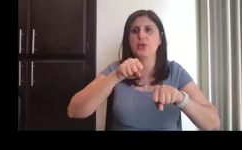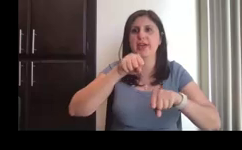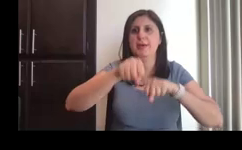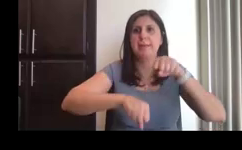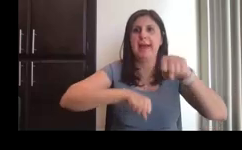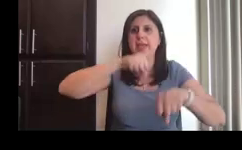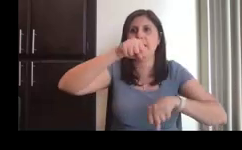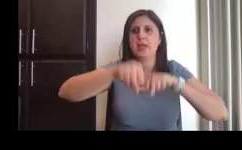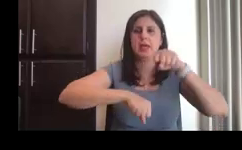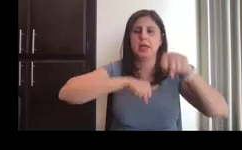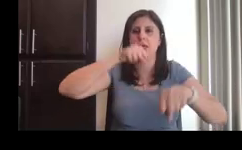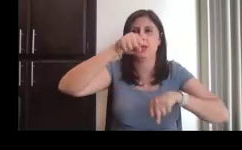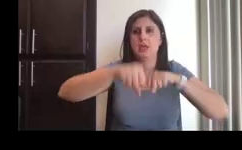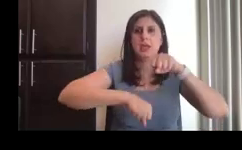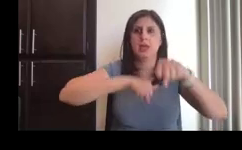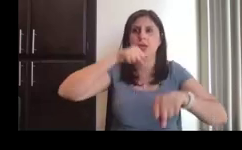Bike, you know that. Bike,